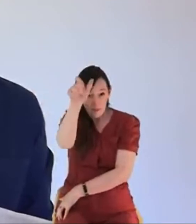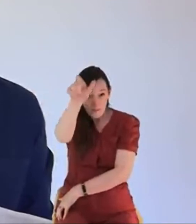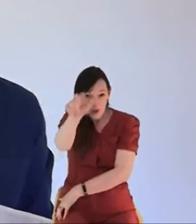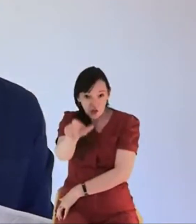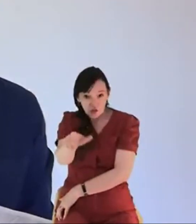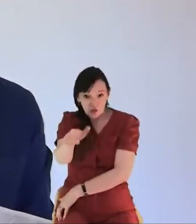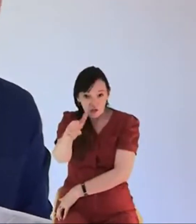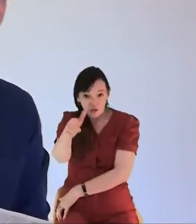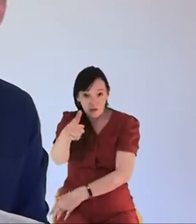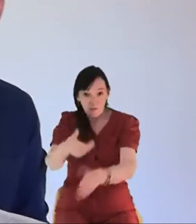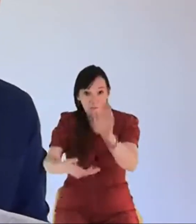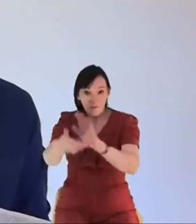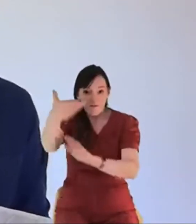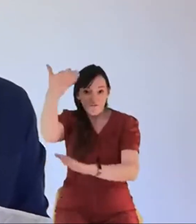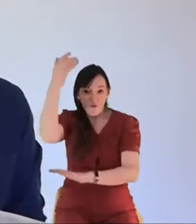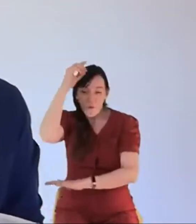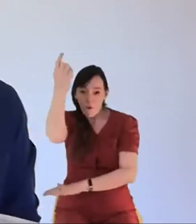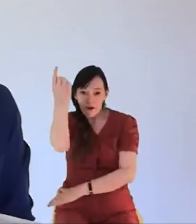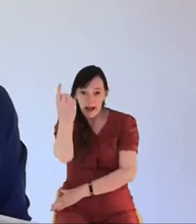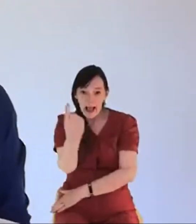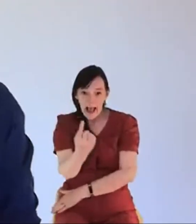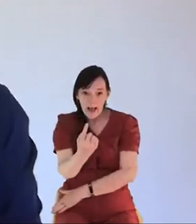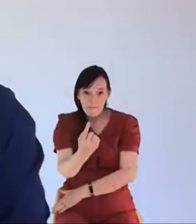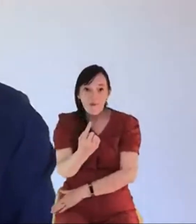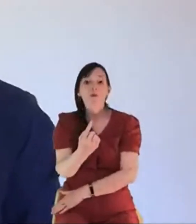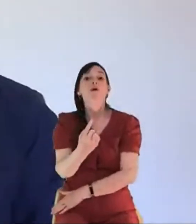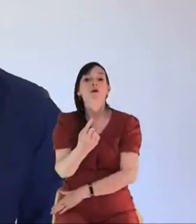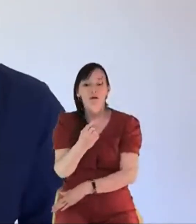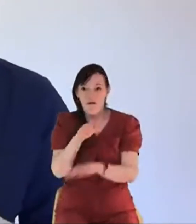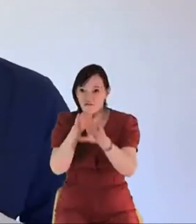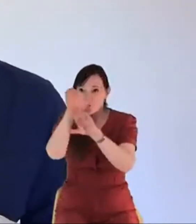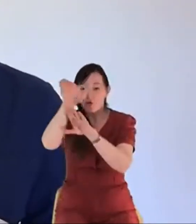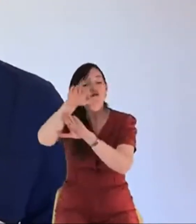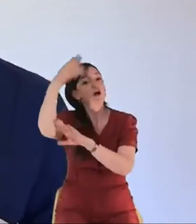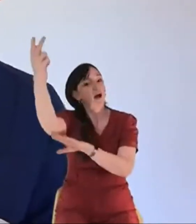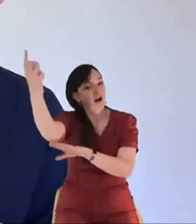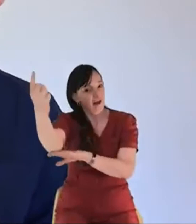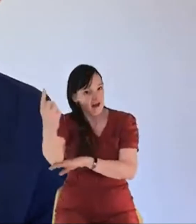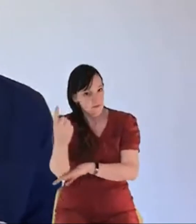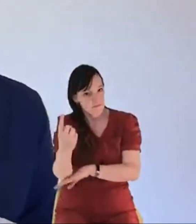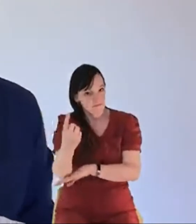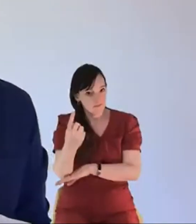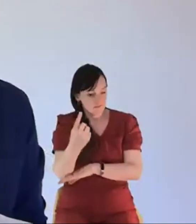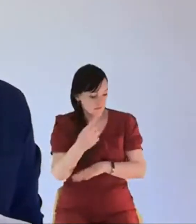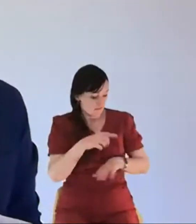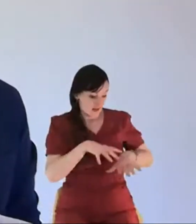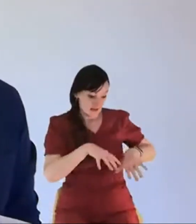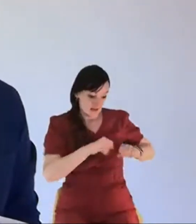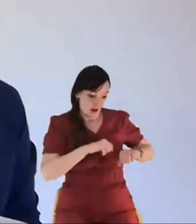again To finish What he has started To make all things New Glory